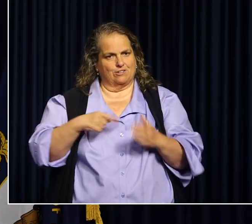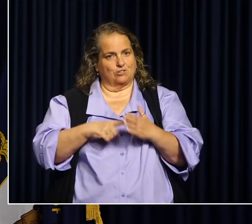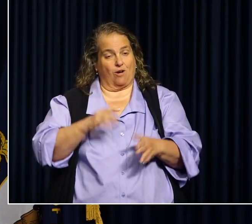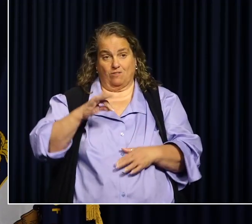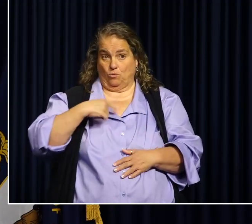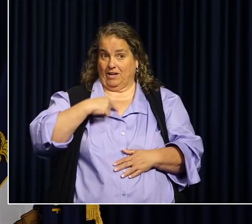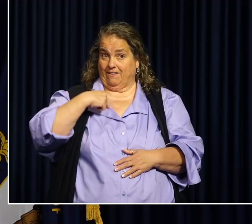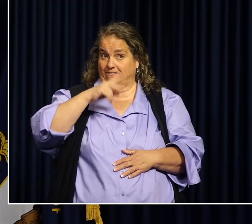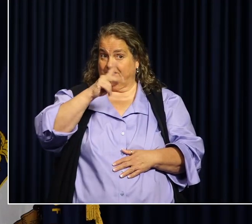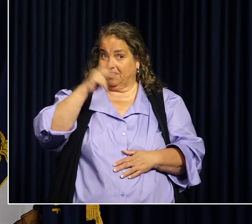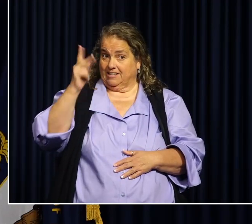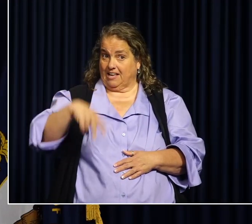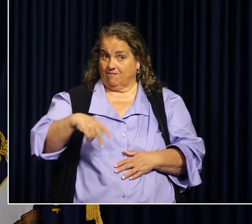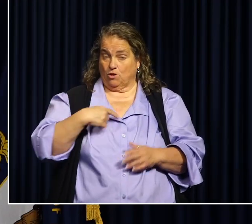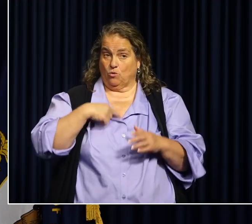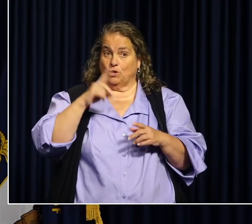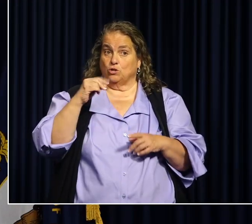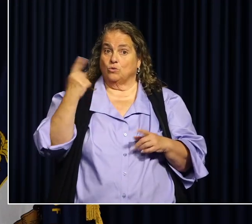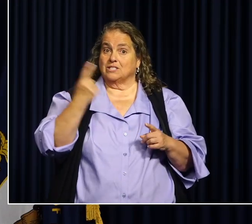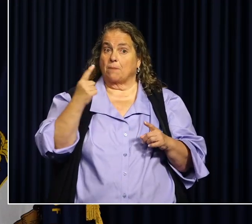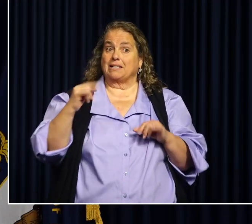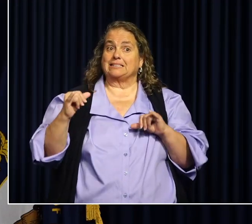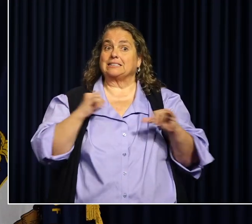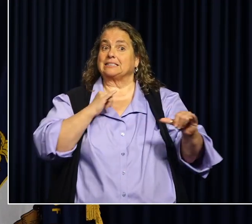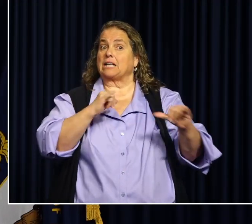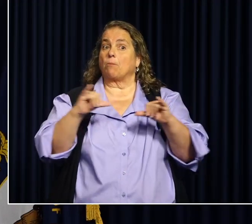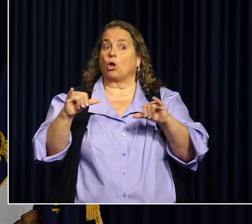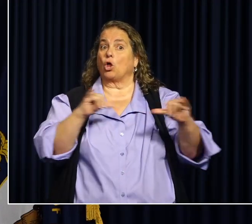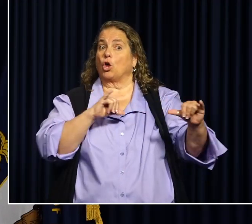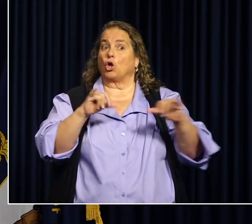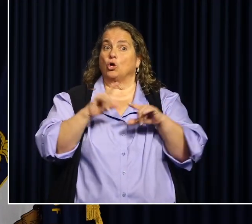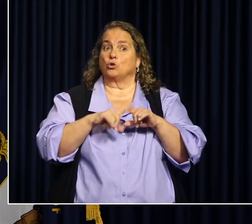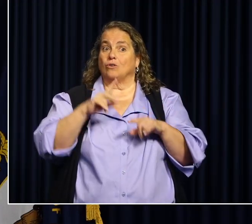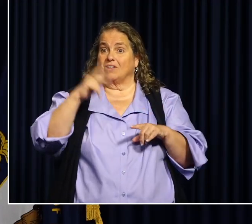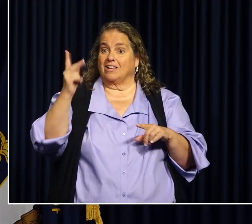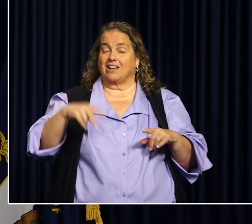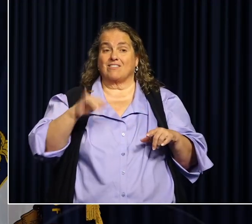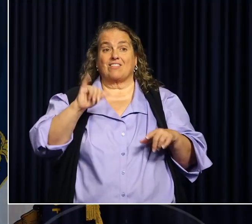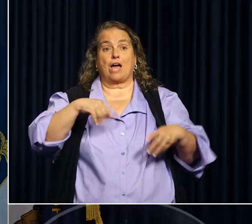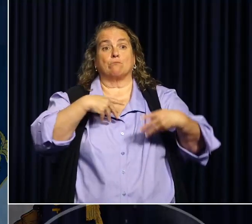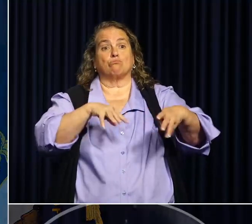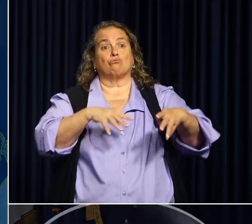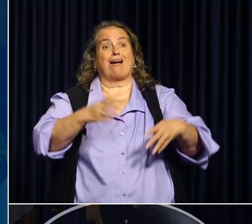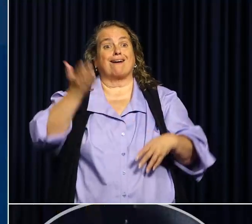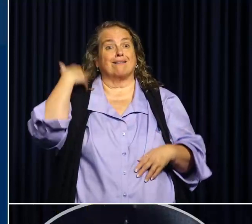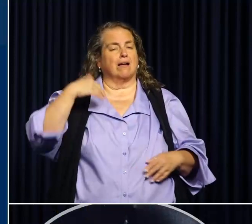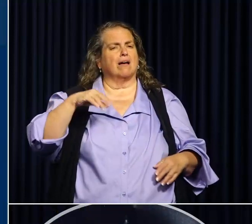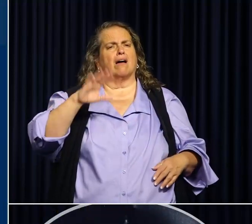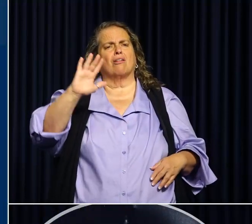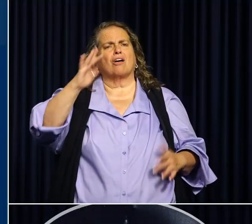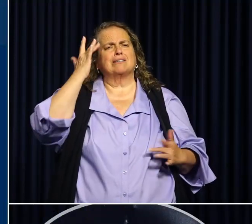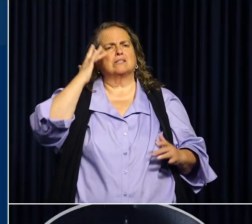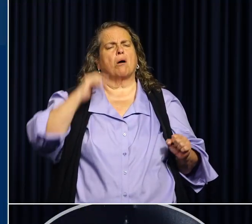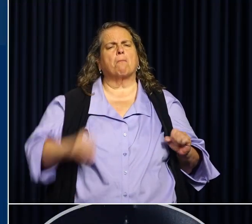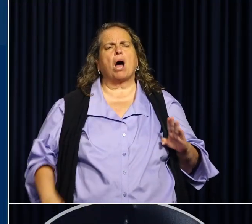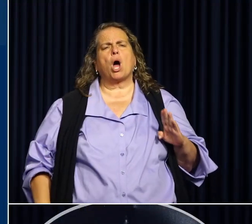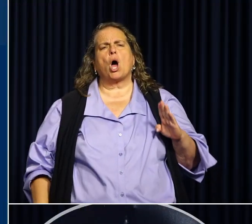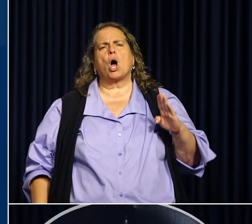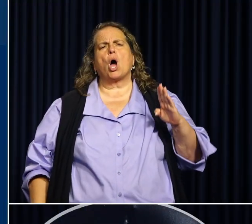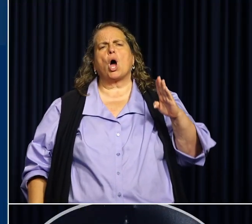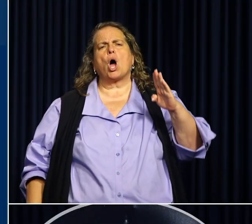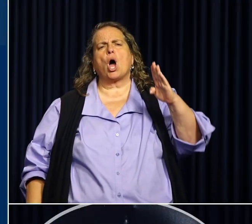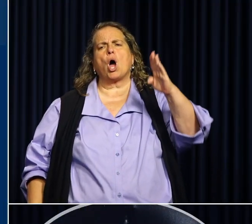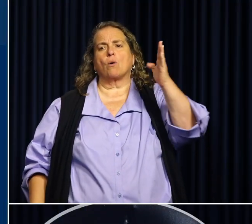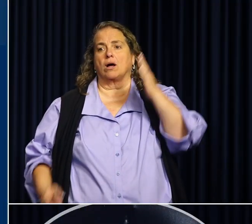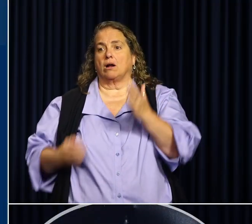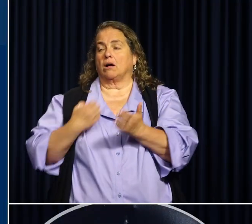are Philadelphia and we do something similar to that giant parade, we spike our cases and the whole economy